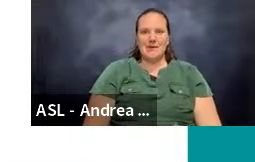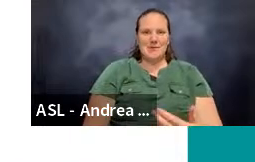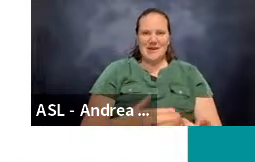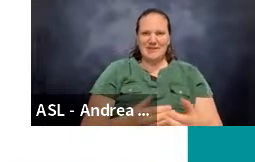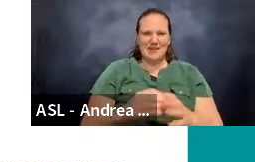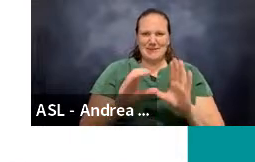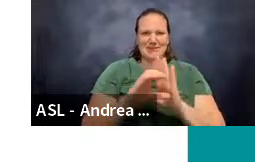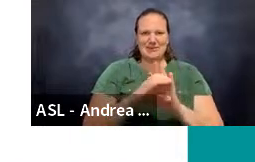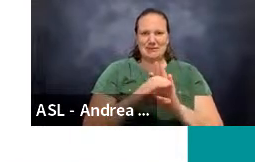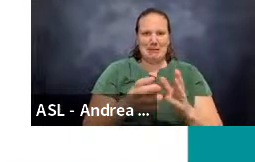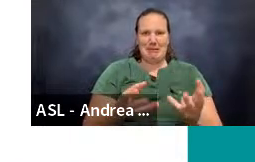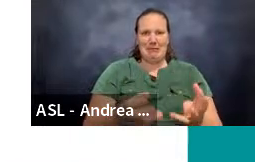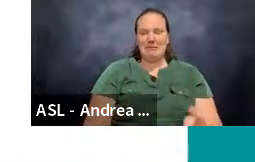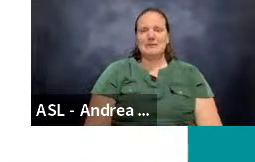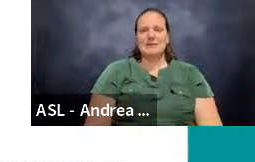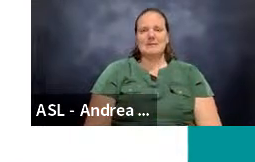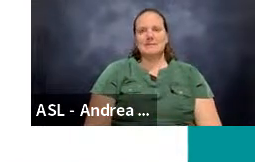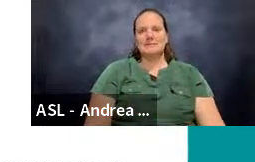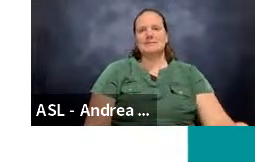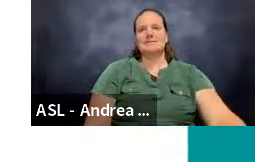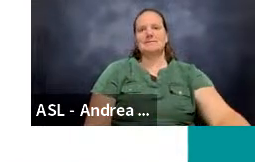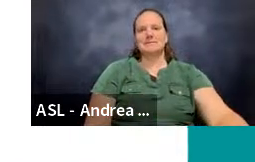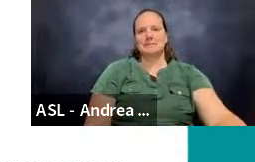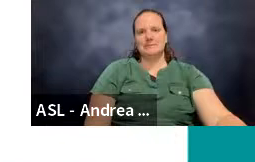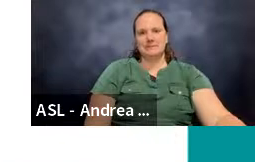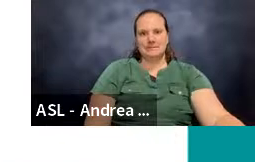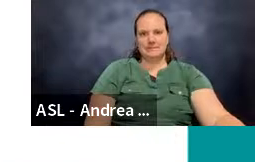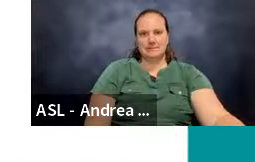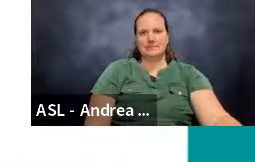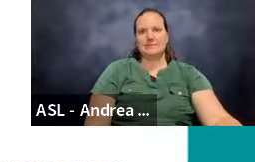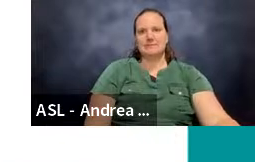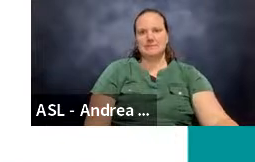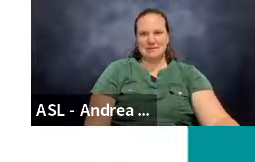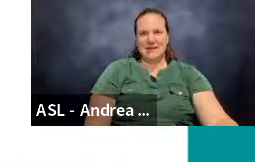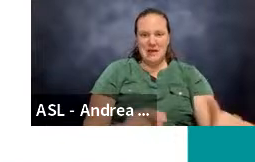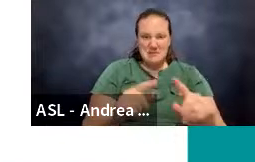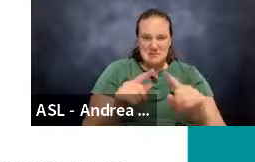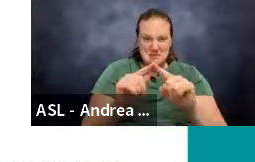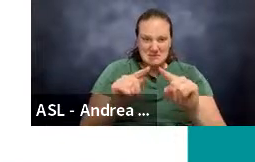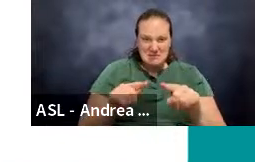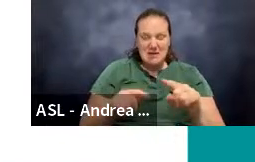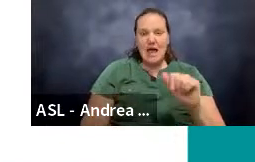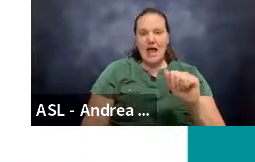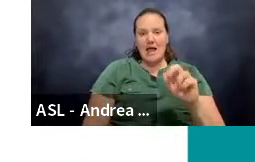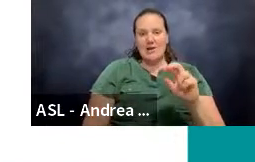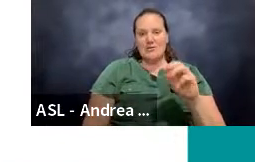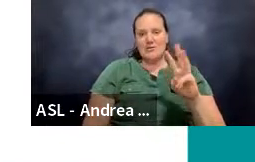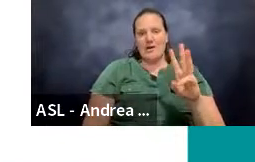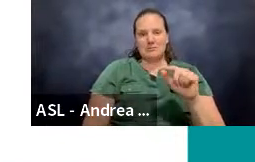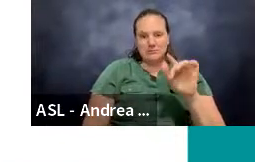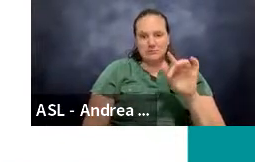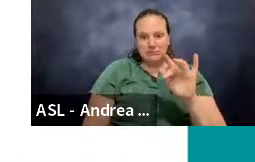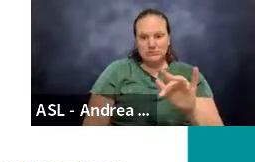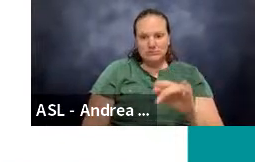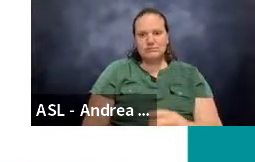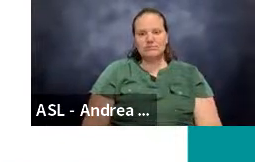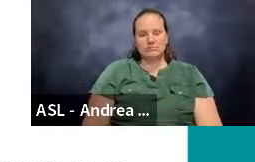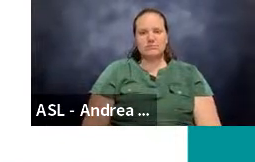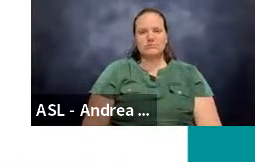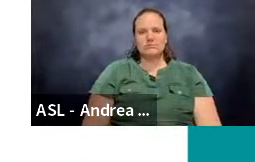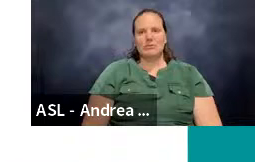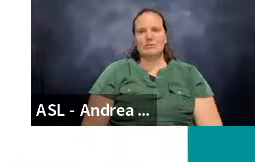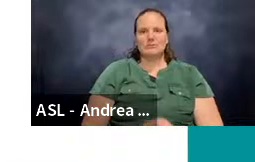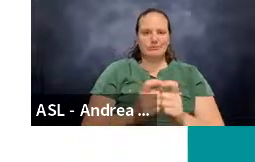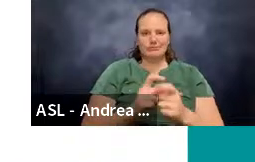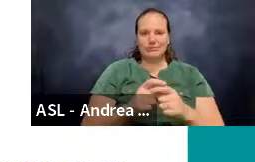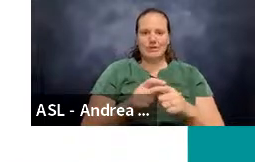new one. Arrow to access more settings, including language, font color, and font size. Sam,